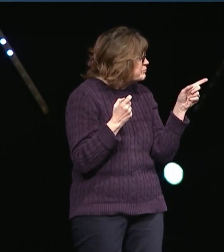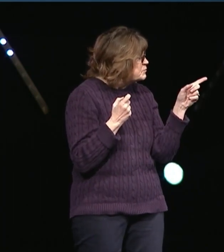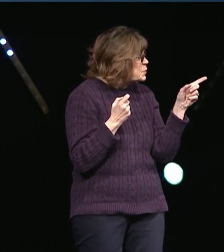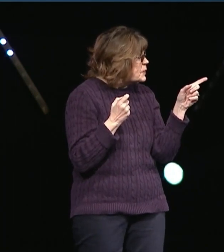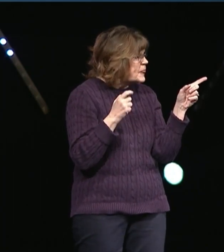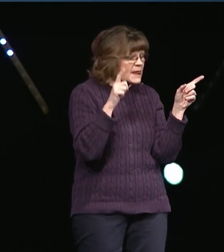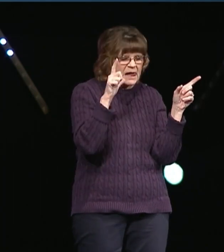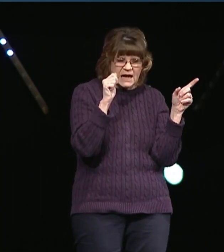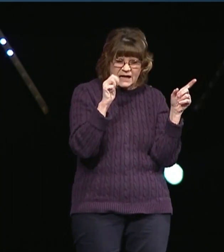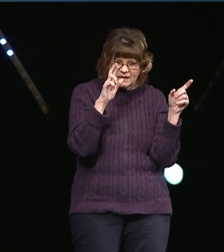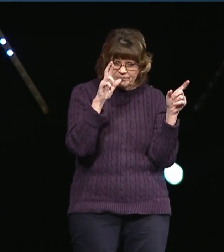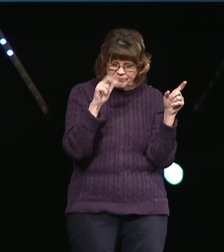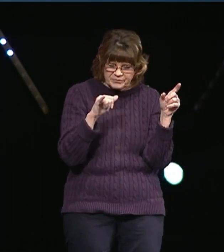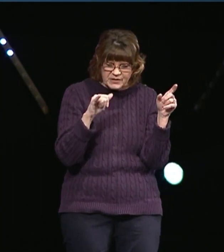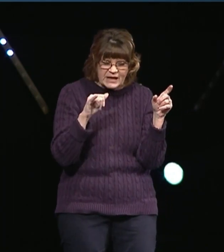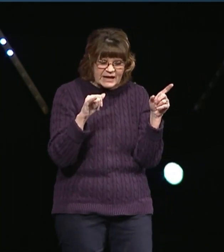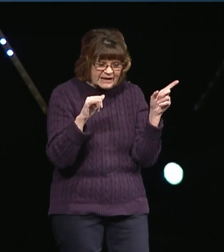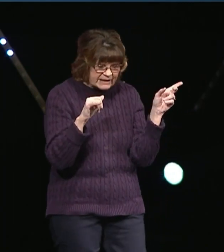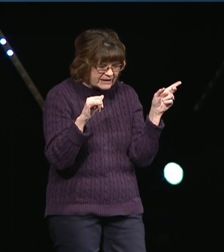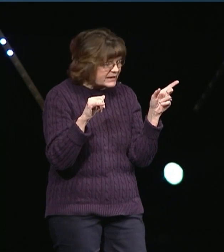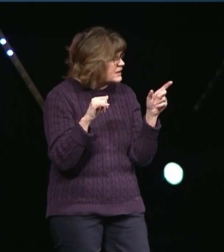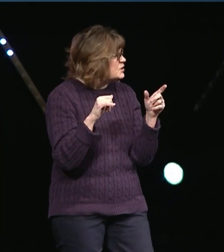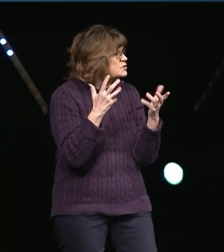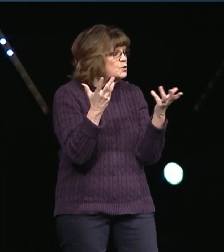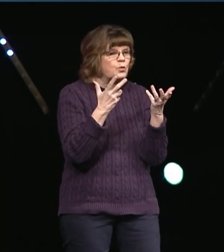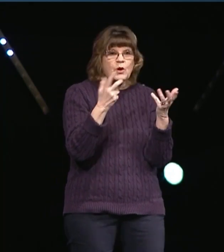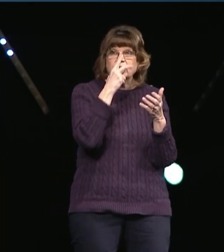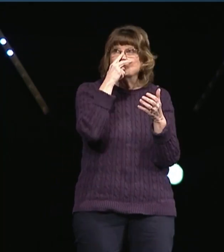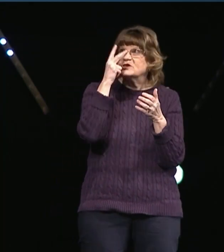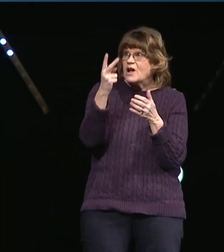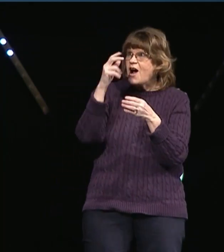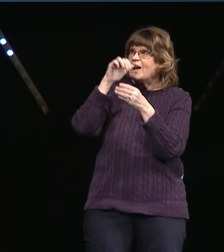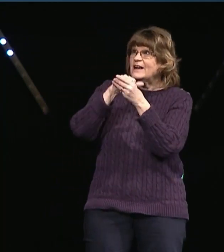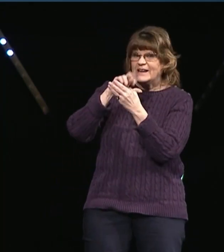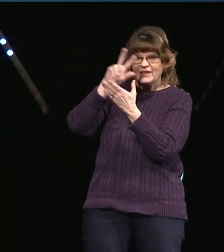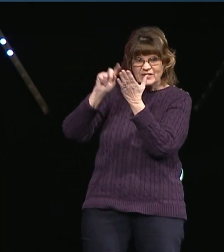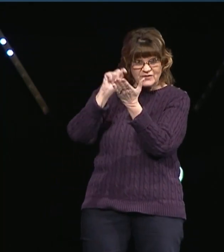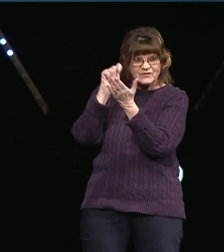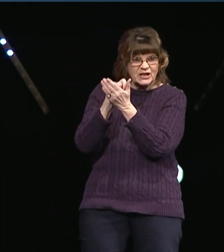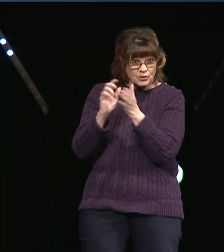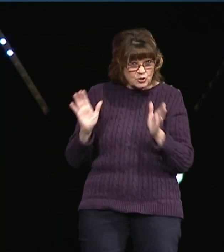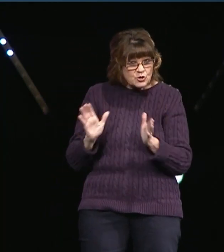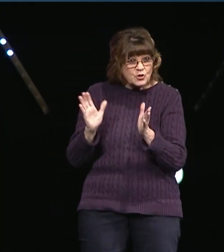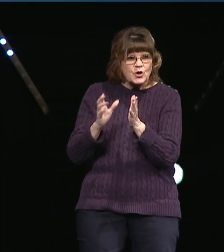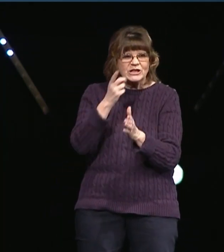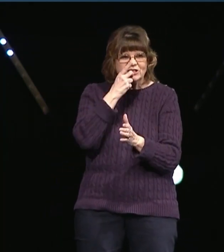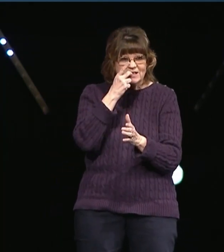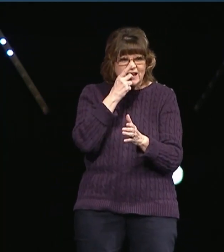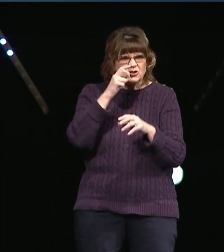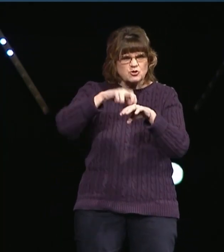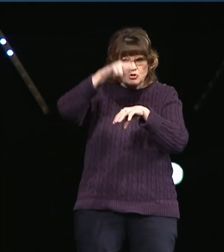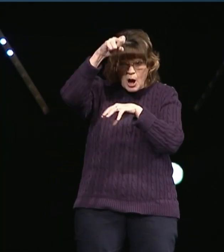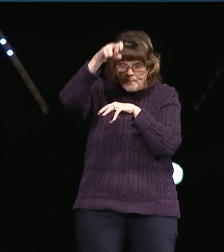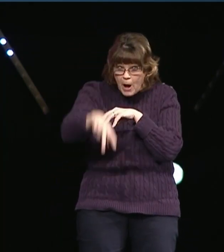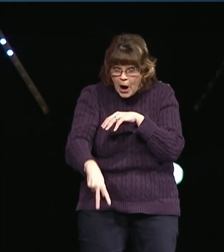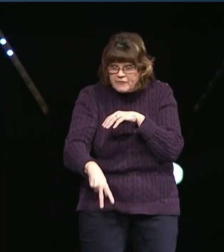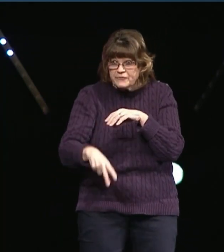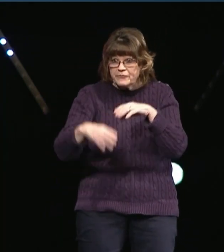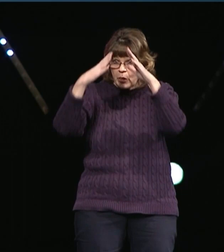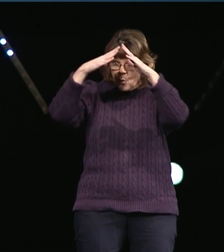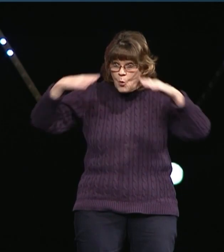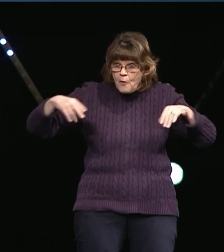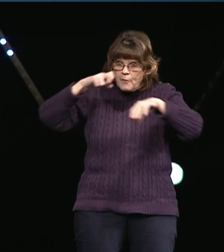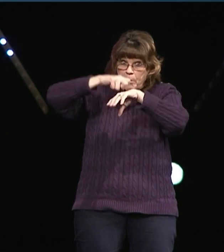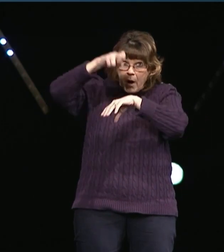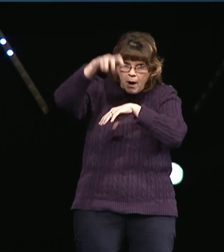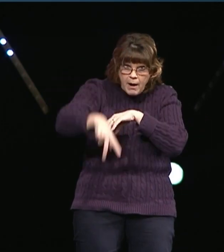Larry, that's right. So the ruffian that you saw in the video there trying to encourage Dennis to jump off of the roof at a young age. That's him.